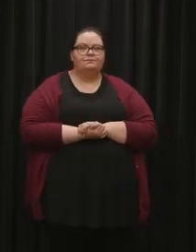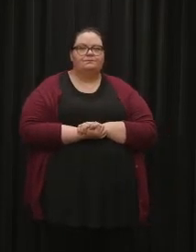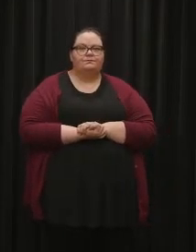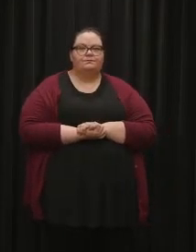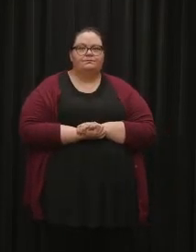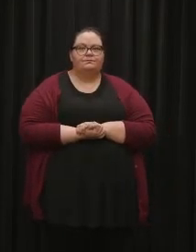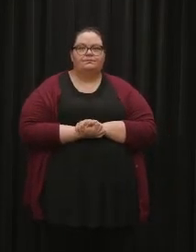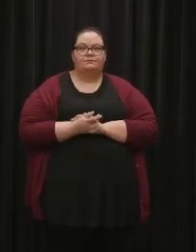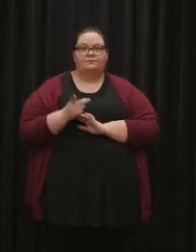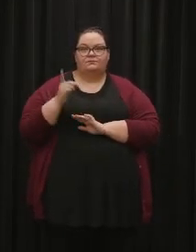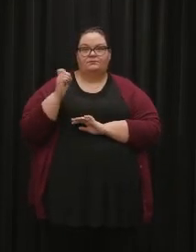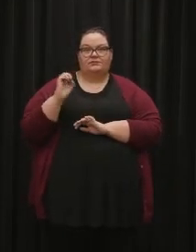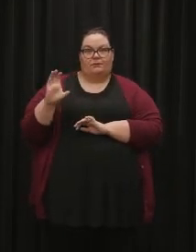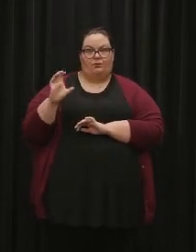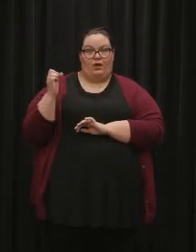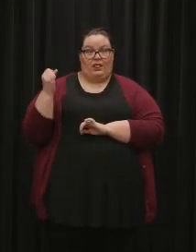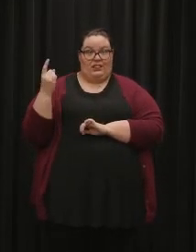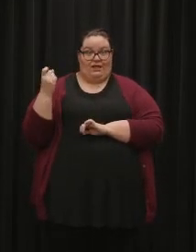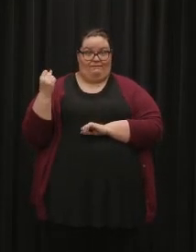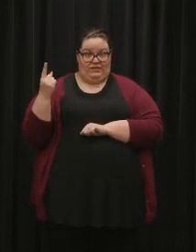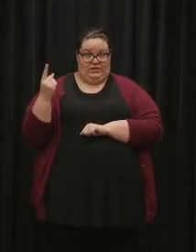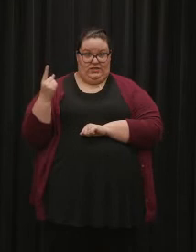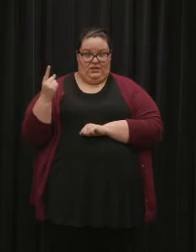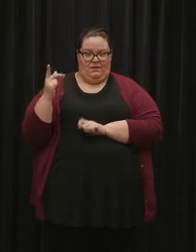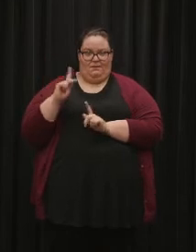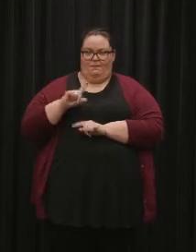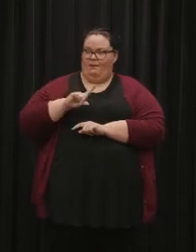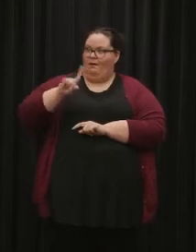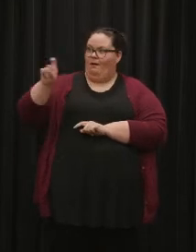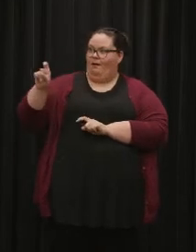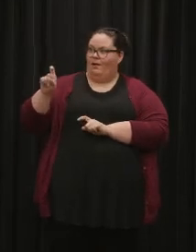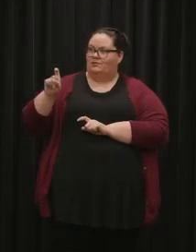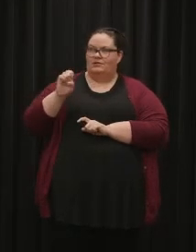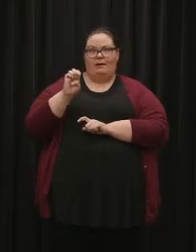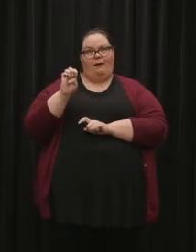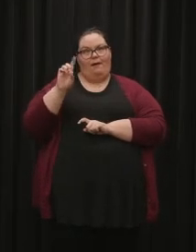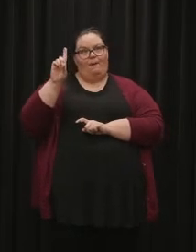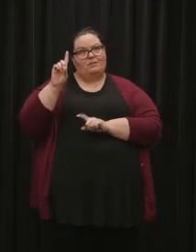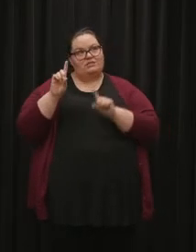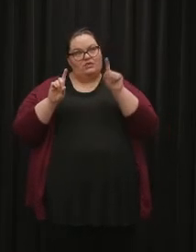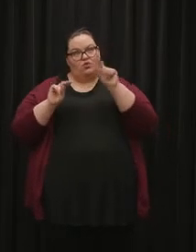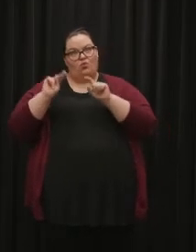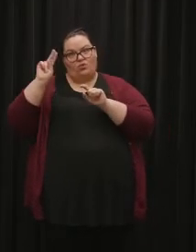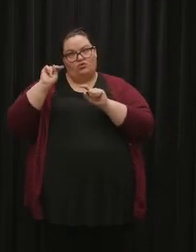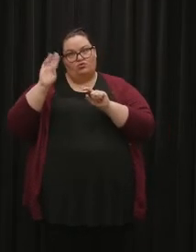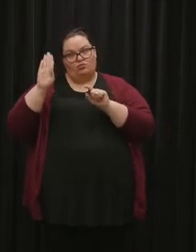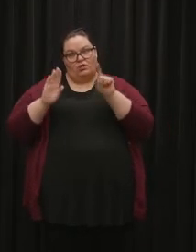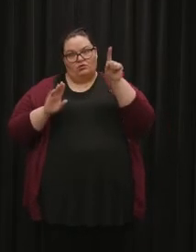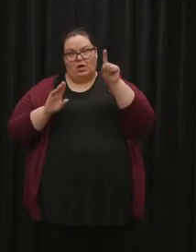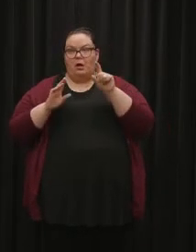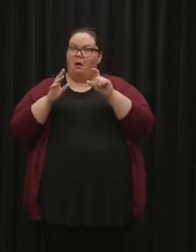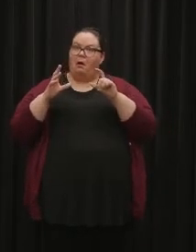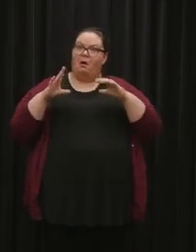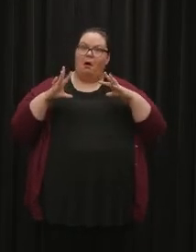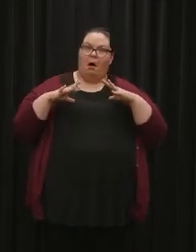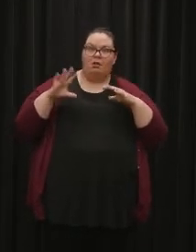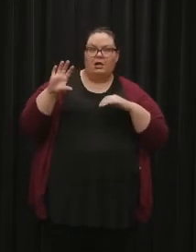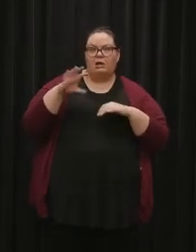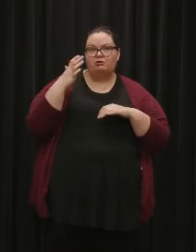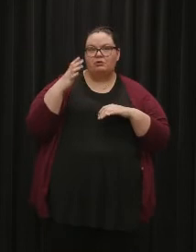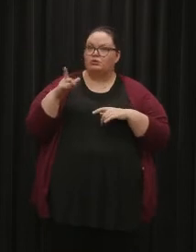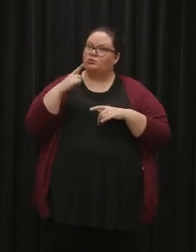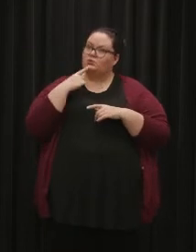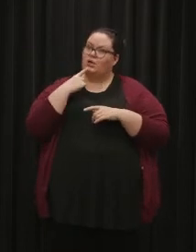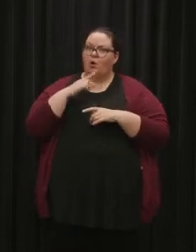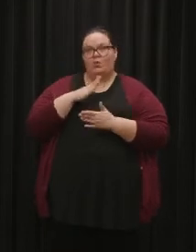So on December 11th, when you were asked if there was a chance of people in the Edmonton region celebrating the holidays at the yellow level of recovery, you said never say